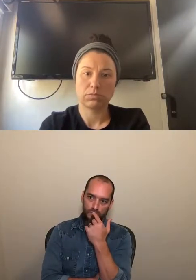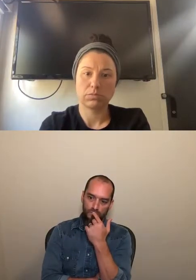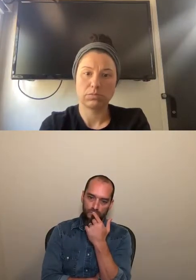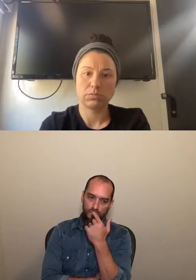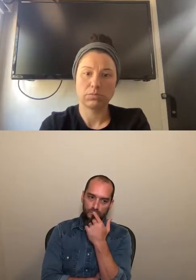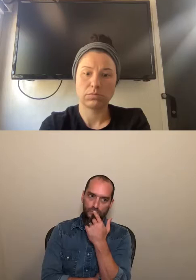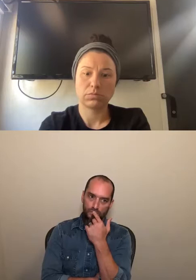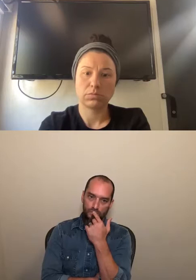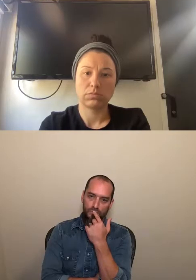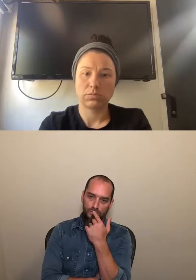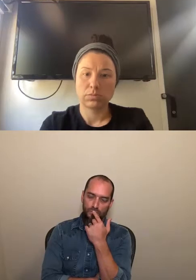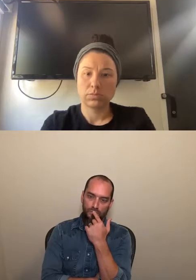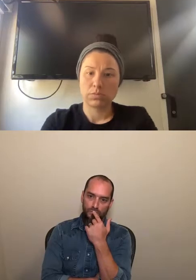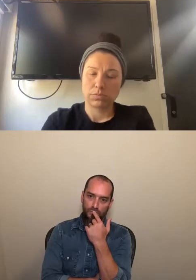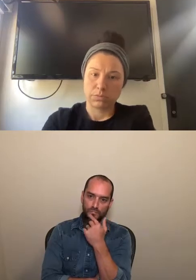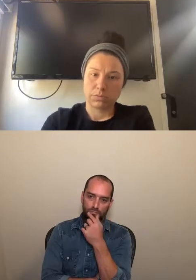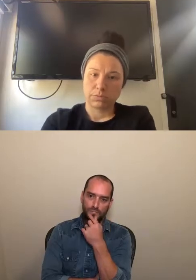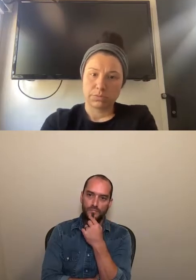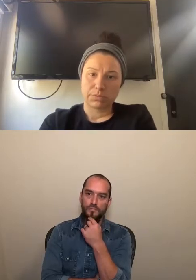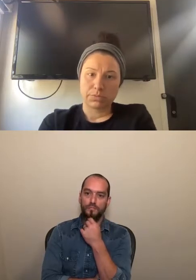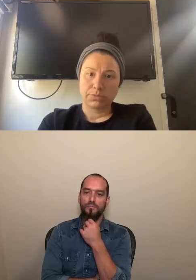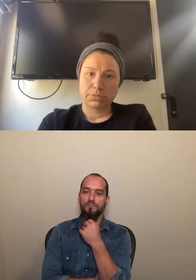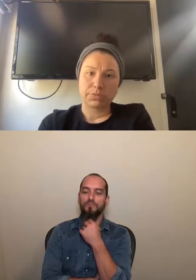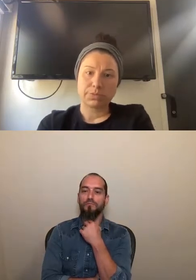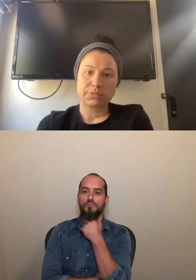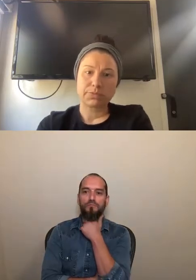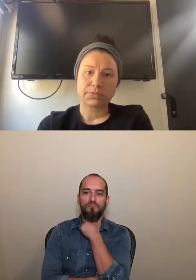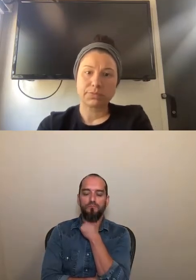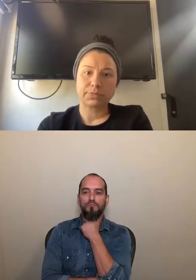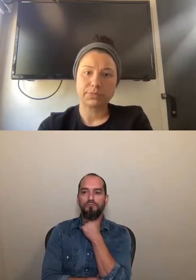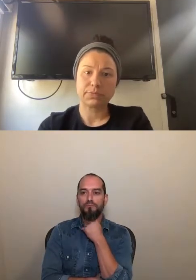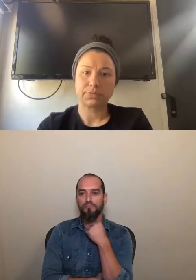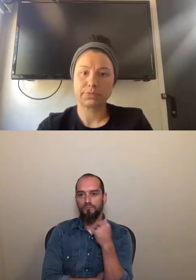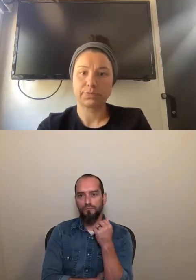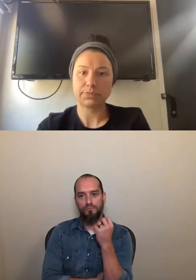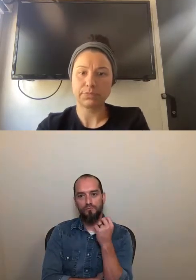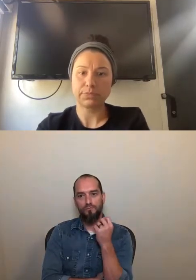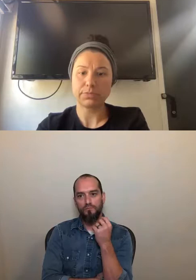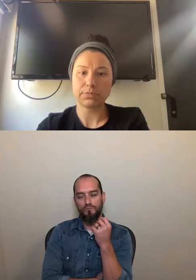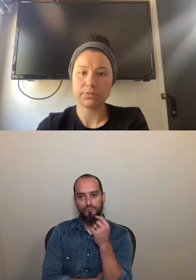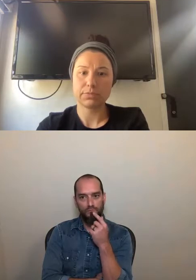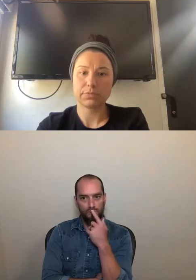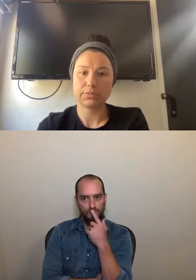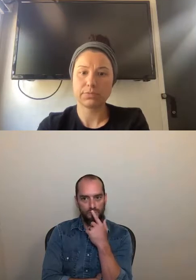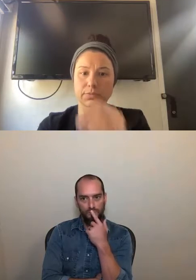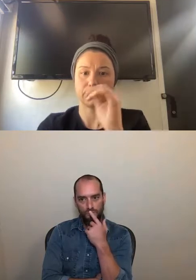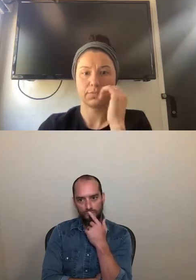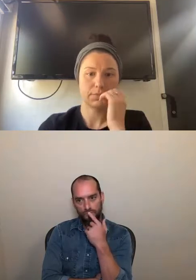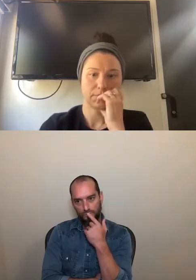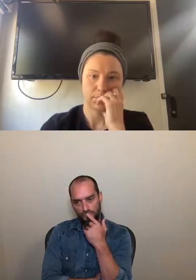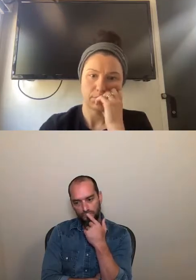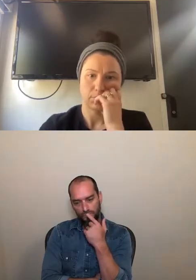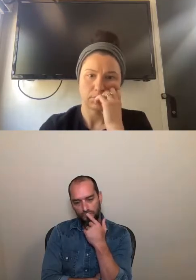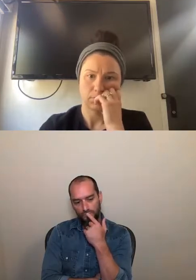remediators. There were no mold testers. producers of air filters didn't even